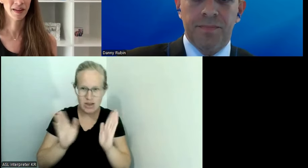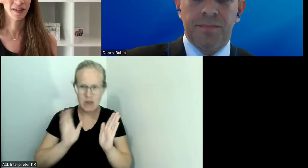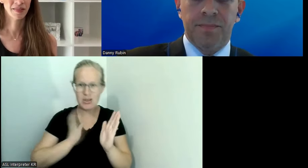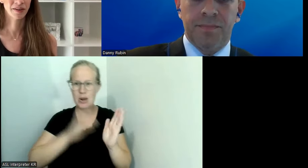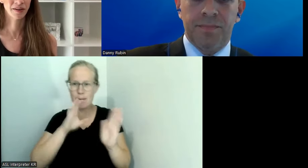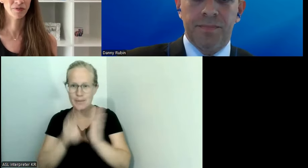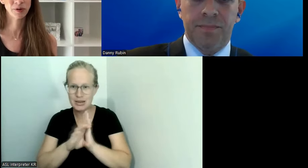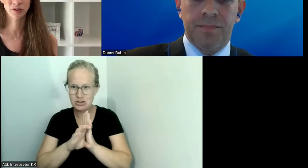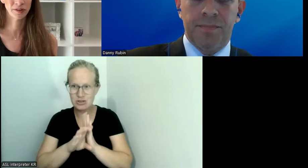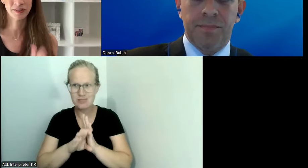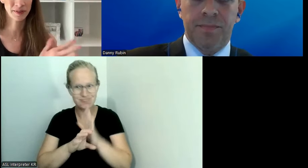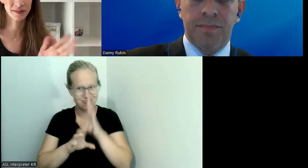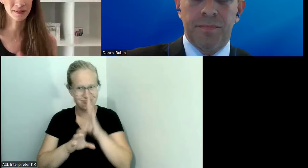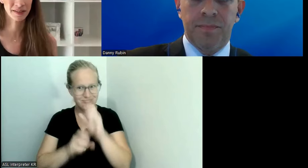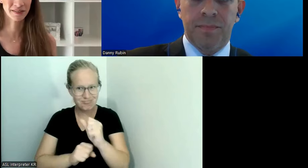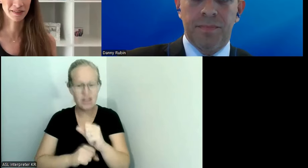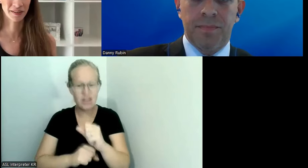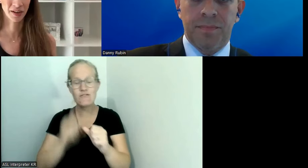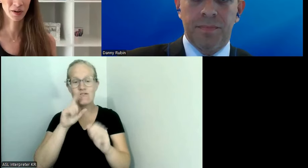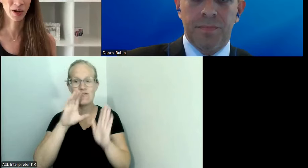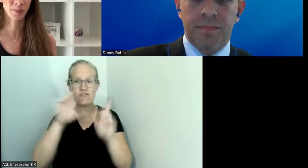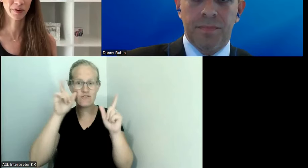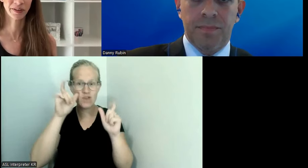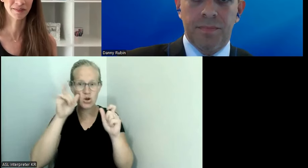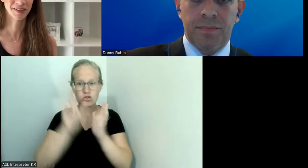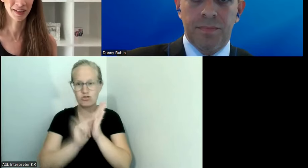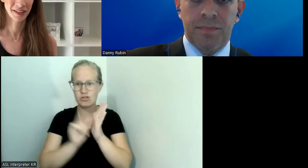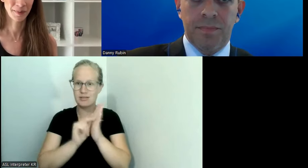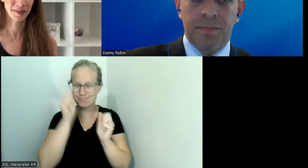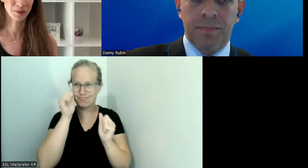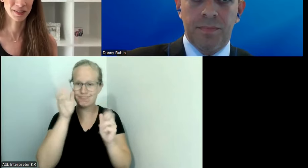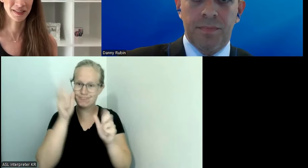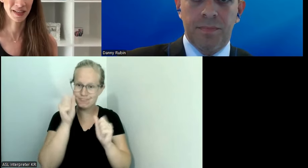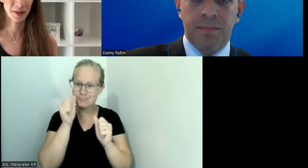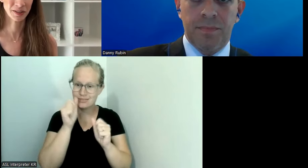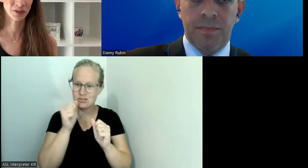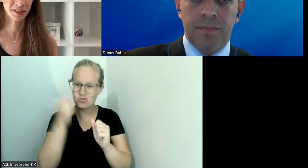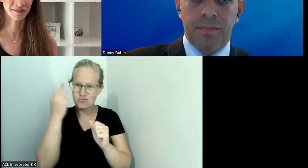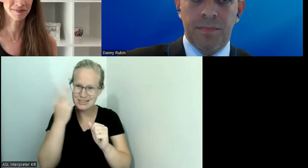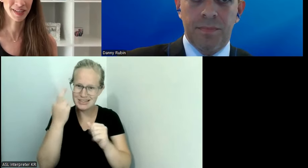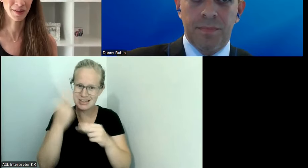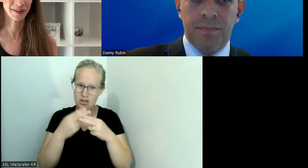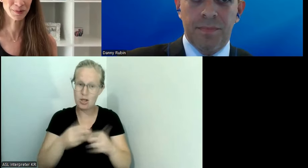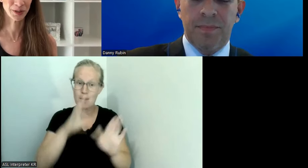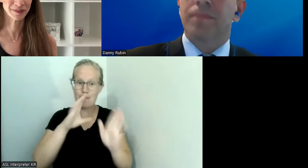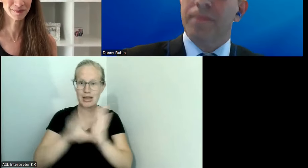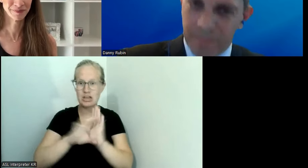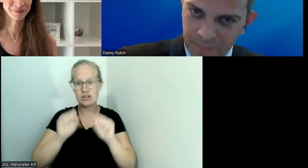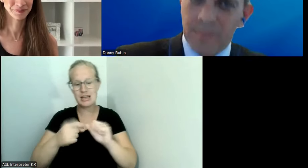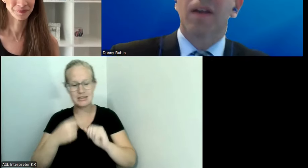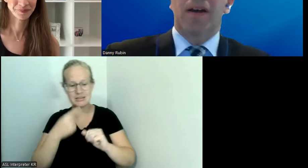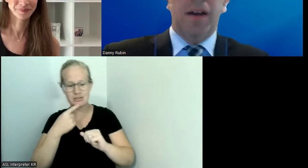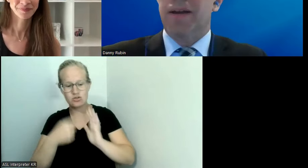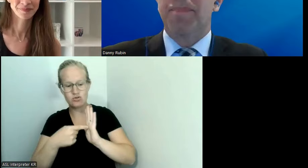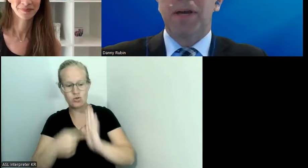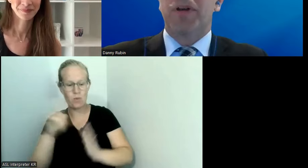I think their photojournalism is, is incredible and can, I mean, there's a reason they say a picture can tell a thousand words.